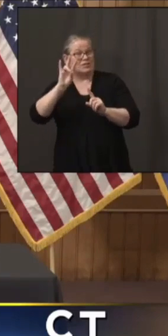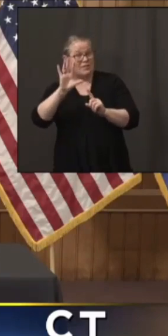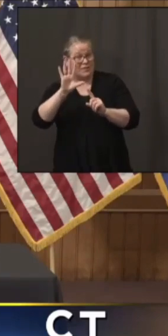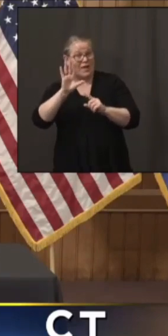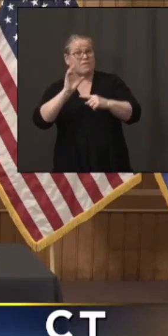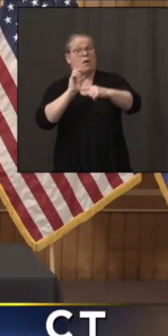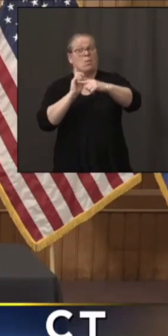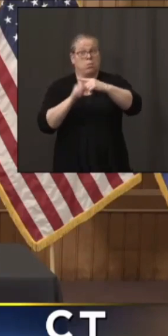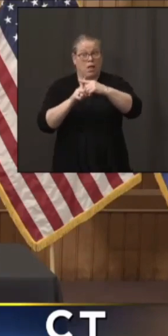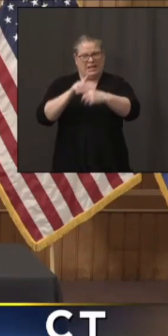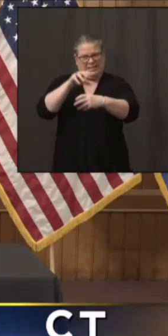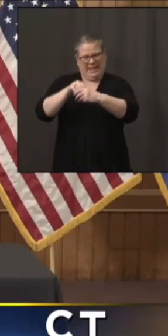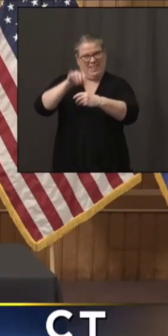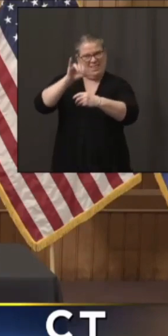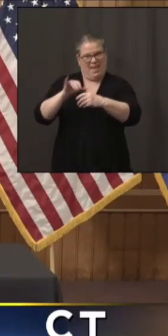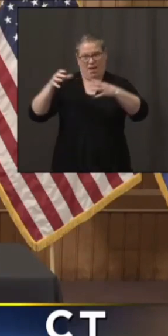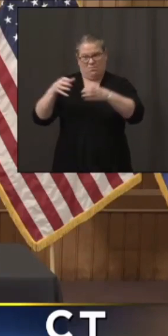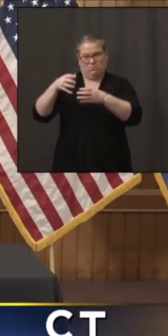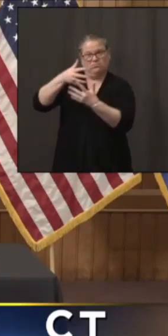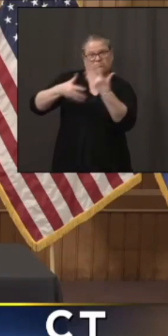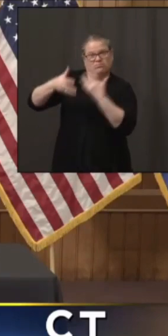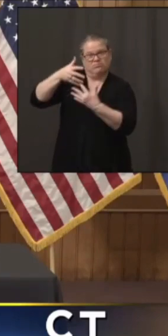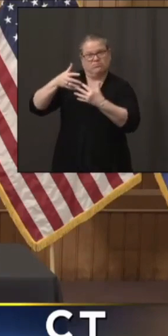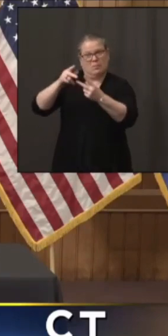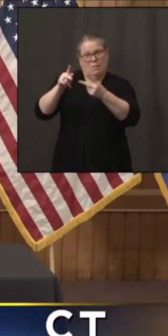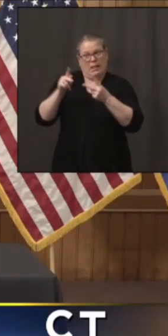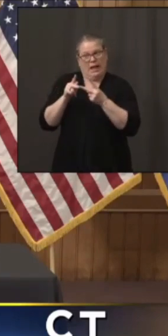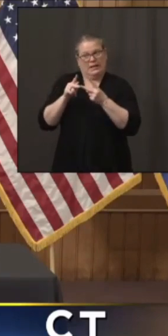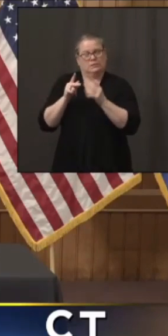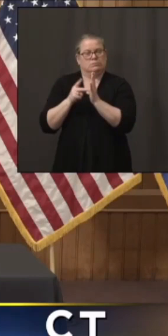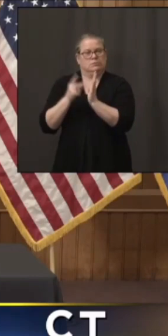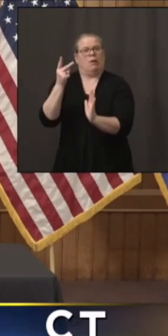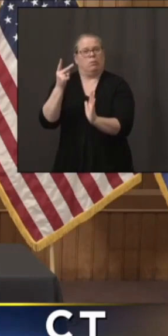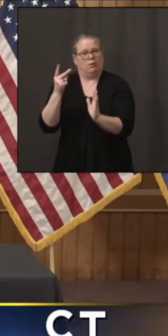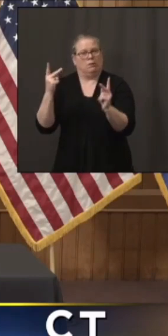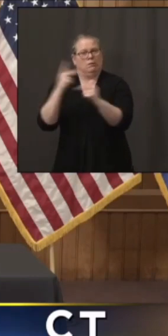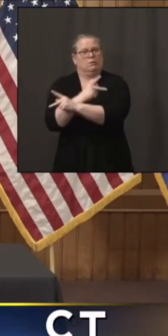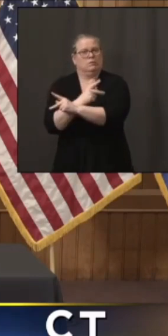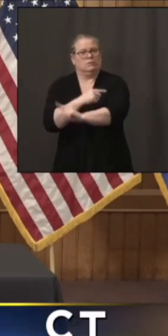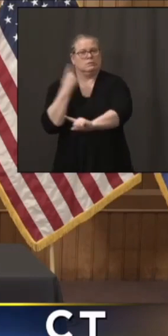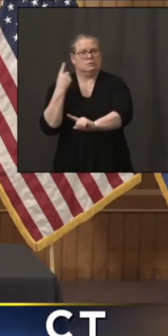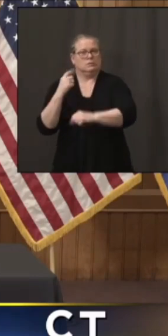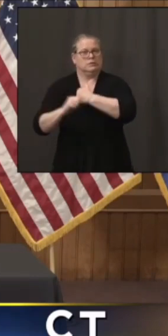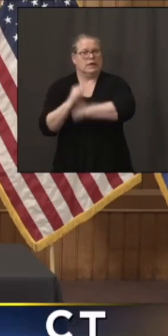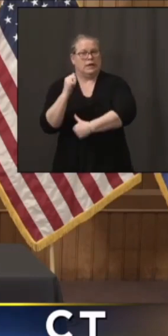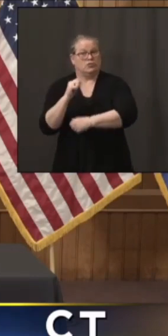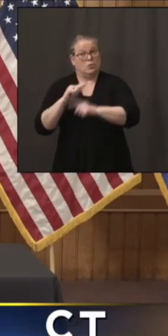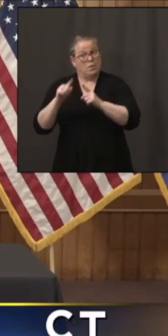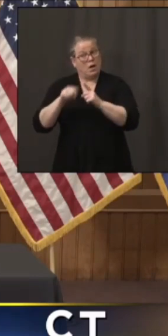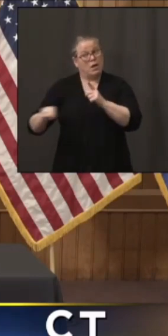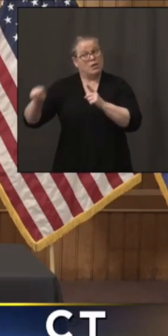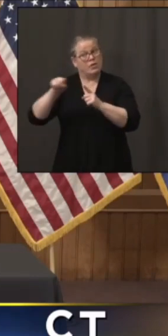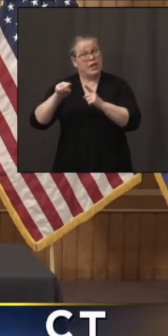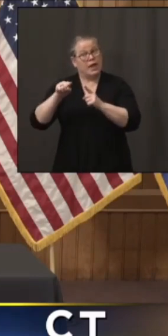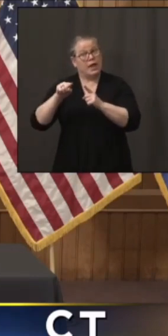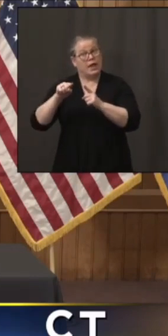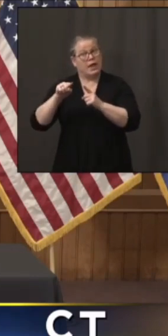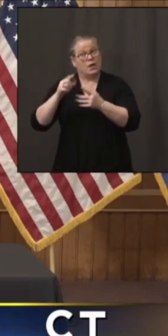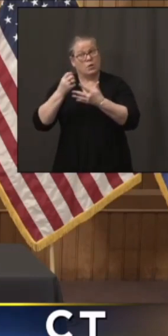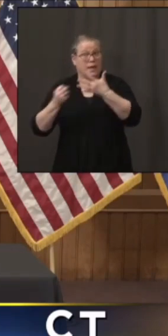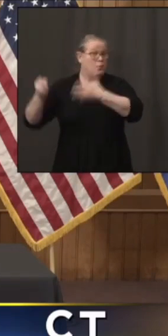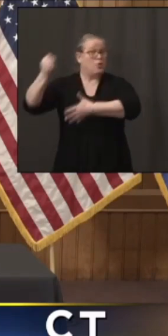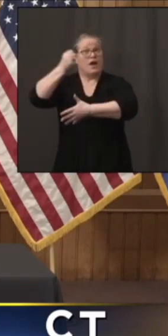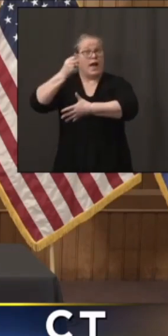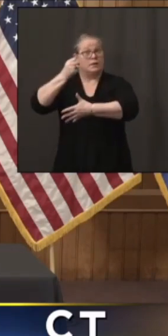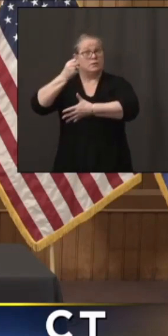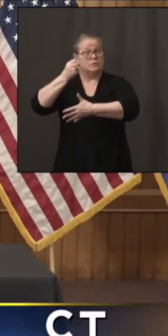sort of doubly vulnerable or doubly at risk, but they wouldn't be moved ahead with the other 75 plus people. Do I